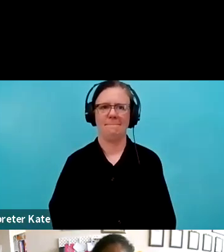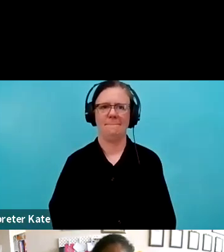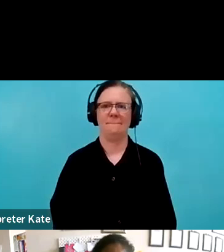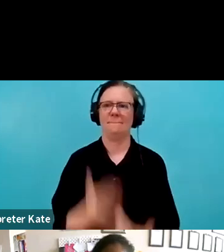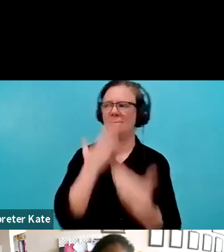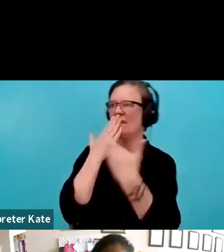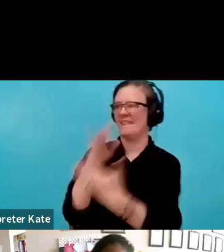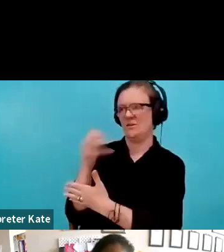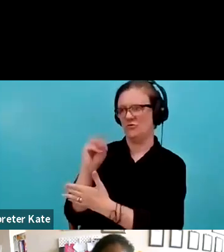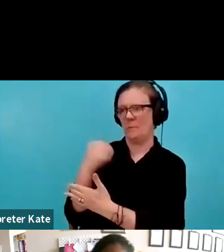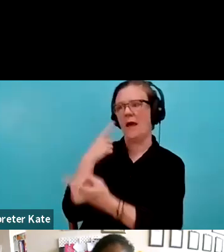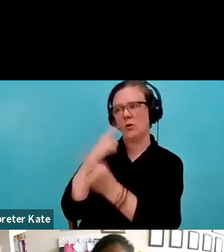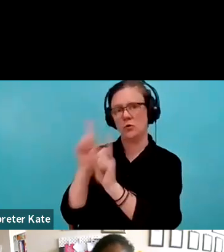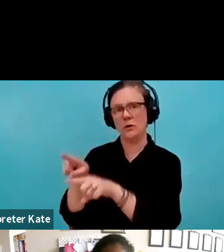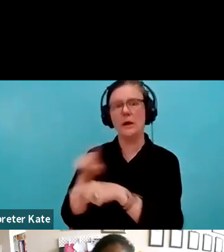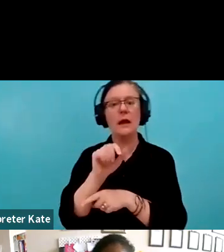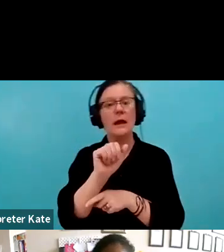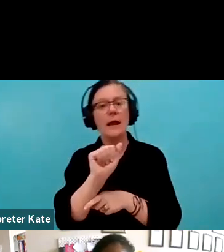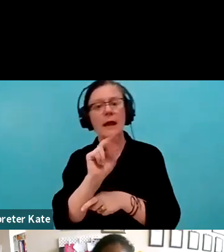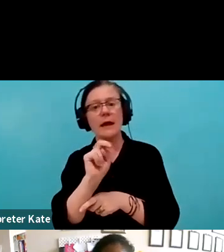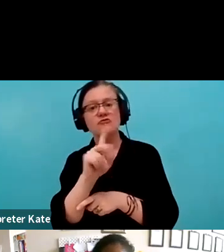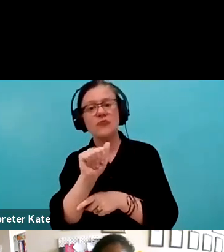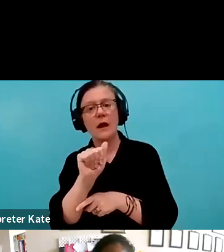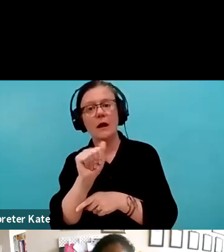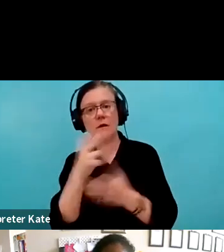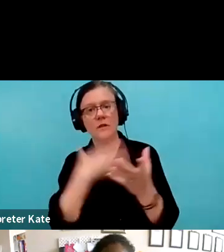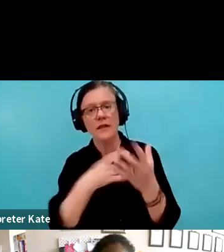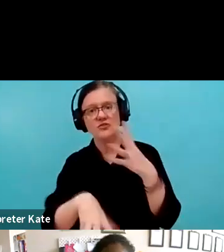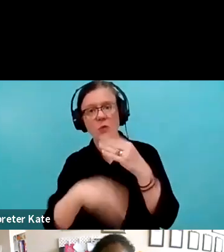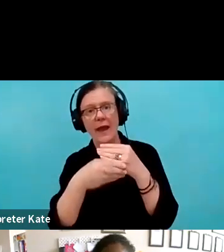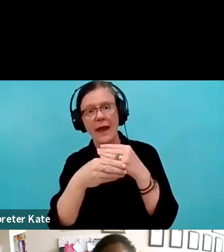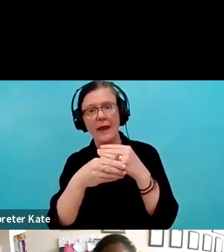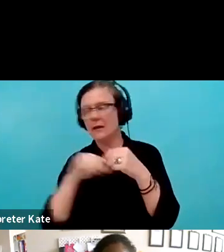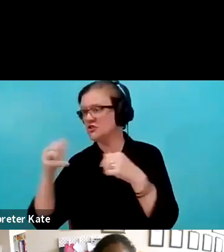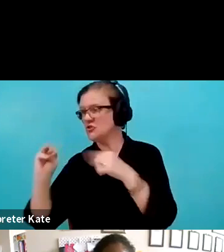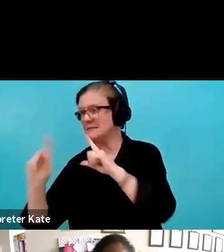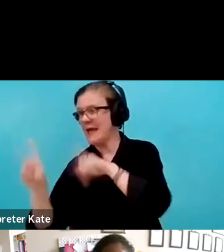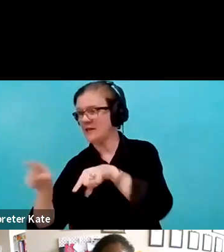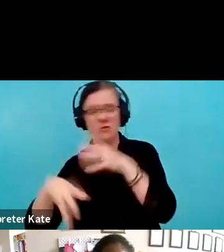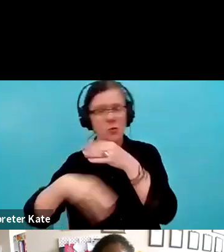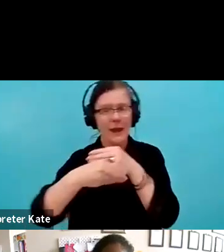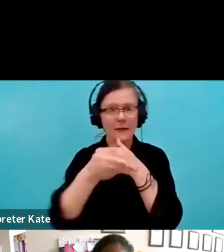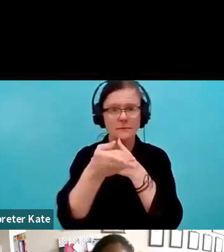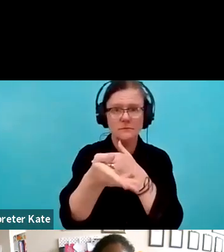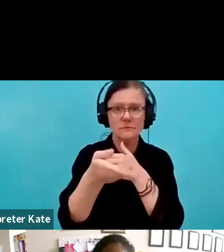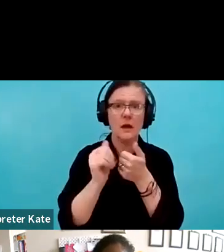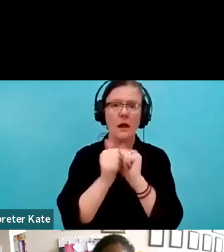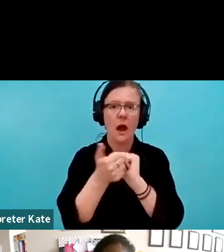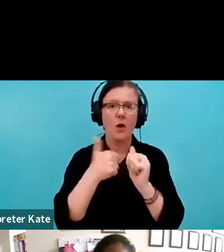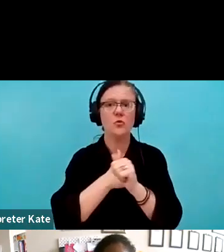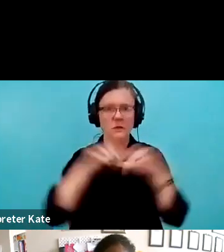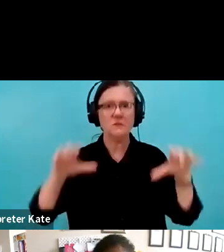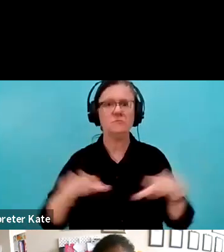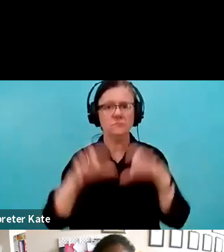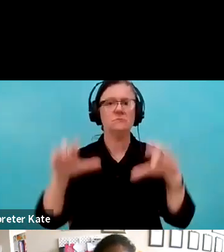Thank you. Yes, I agree. And Andraéa, did you want to add anything to what Jim said on the original question of how do we continue to get